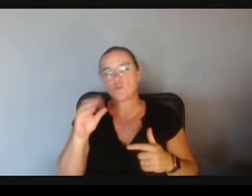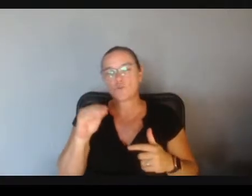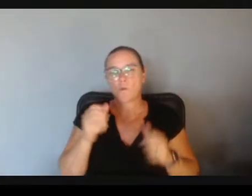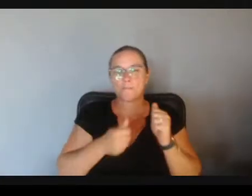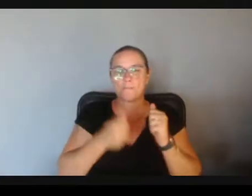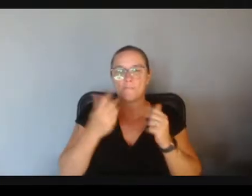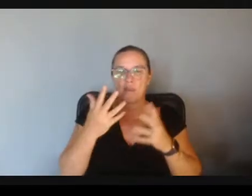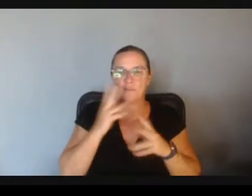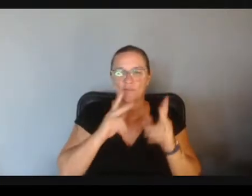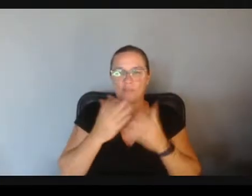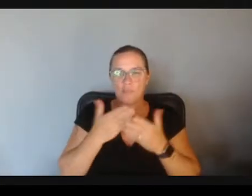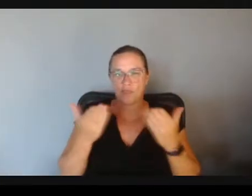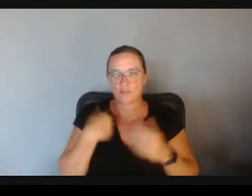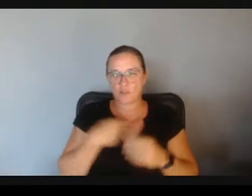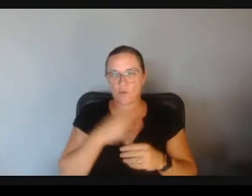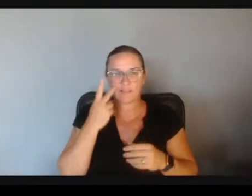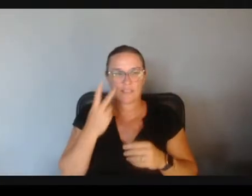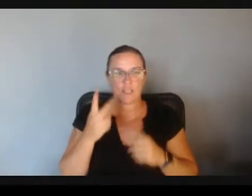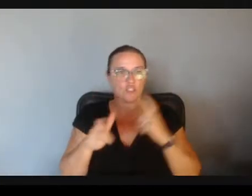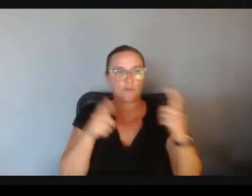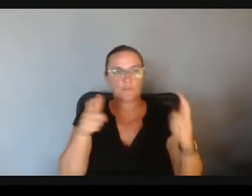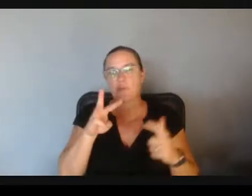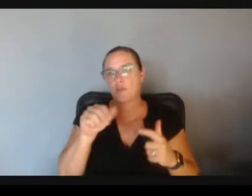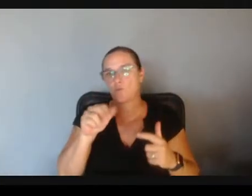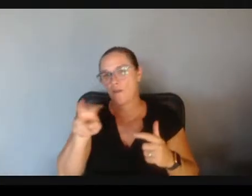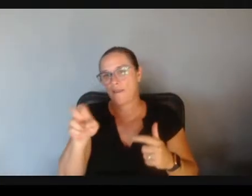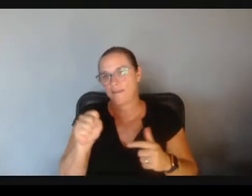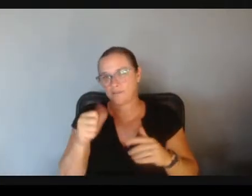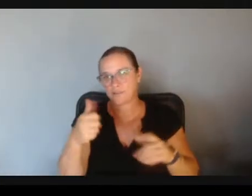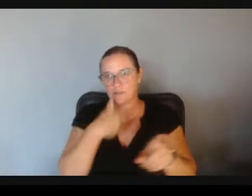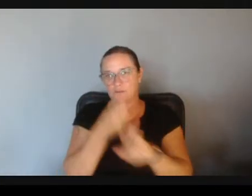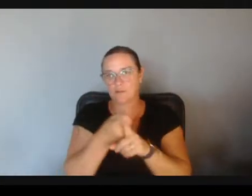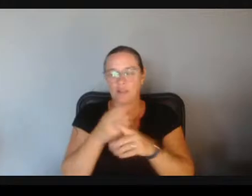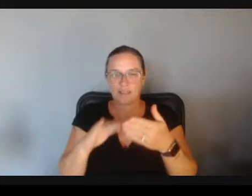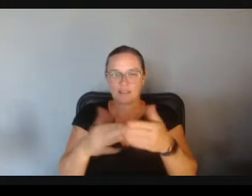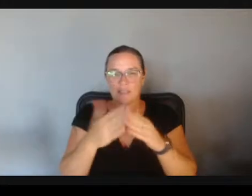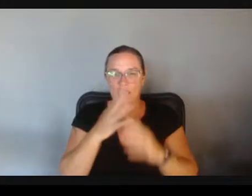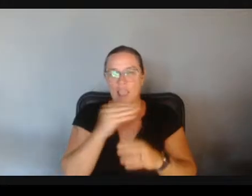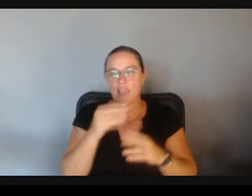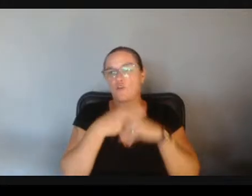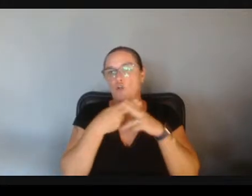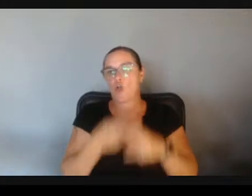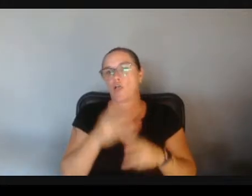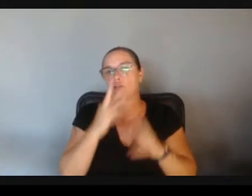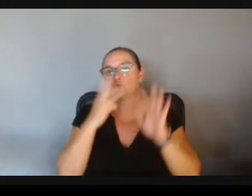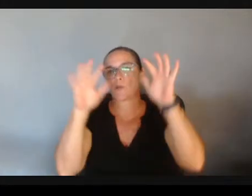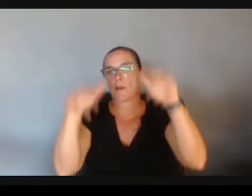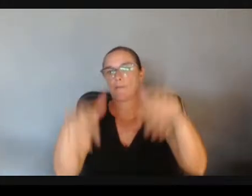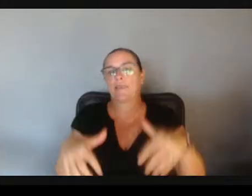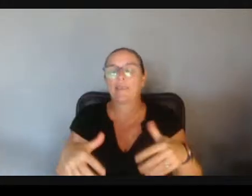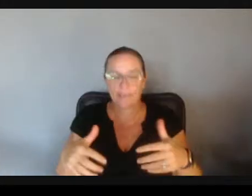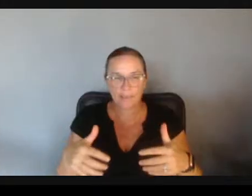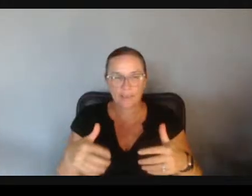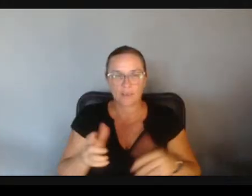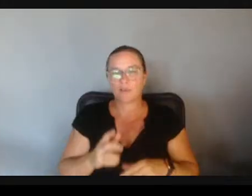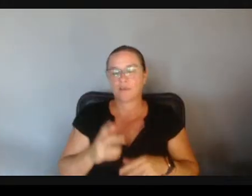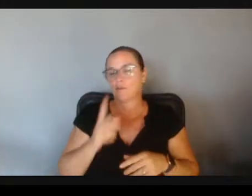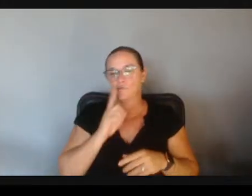see are just big waves crashing into city and calling it a tsunami. Right. When it's a